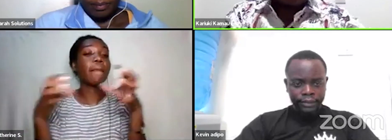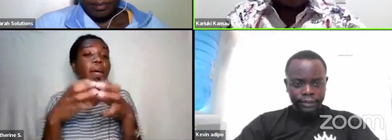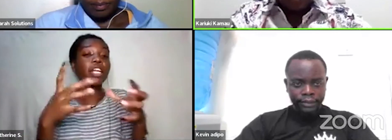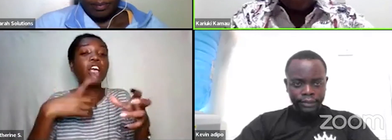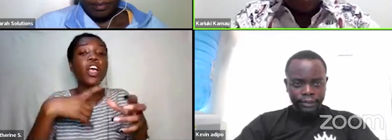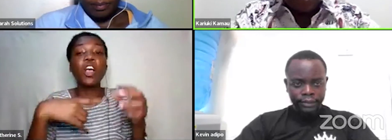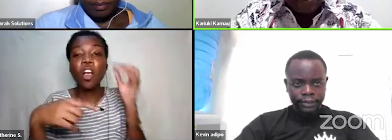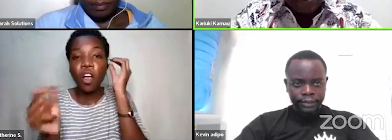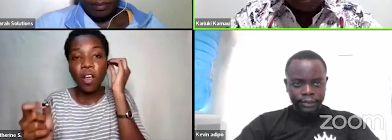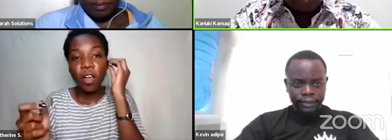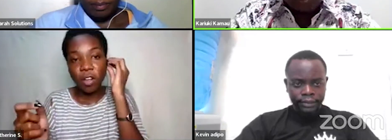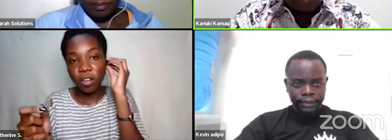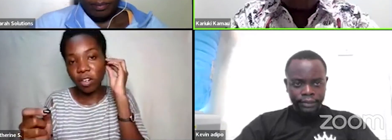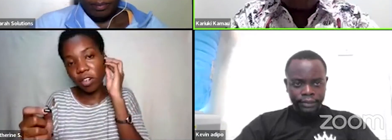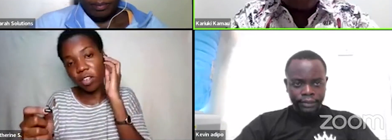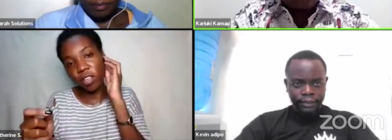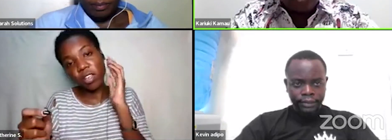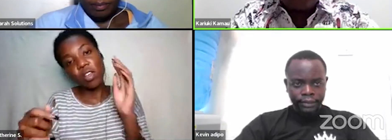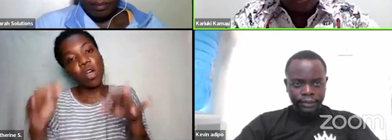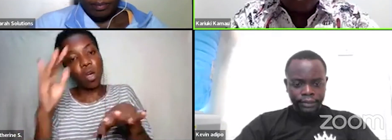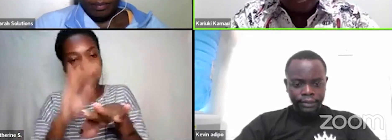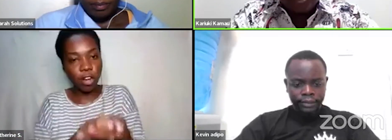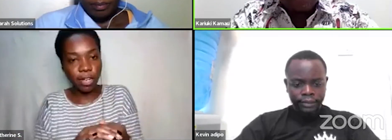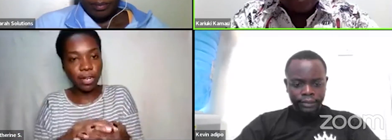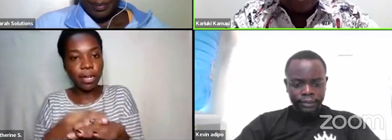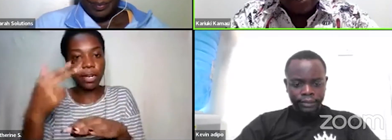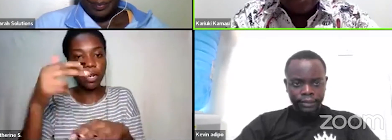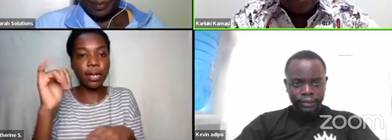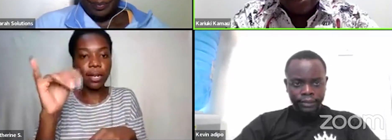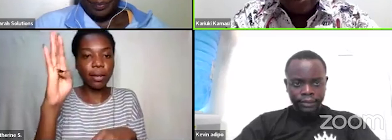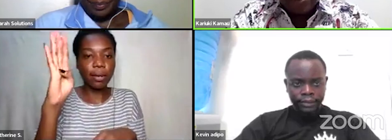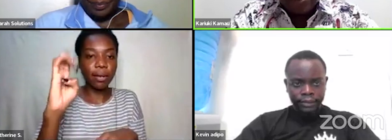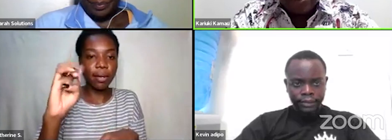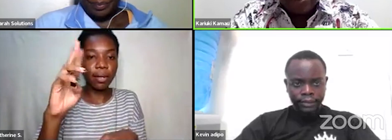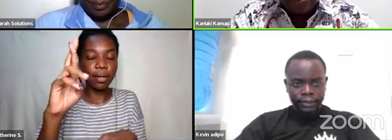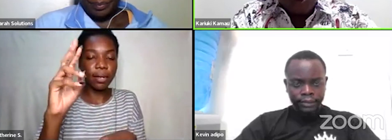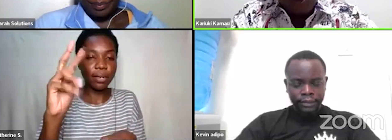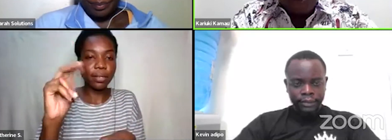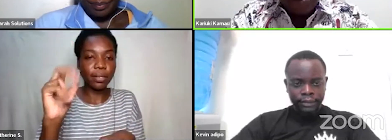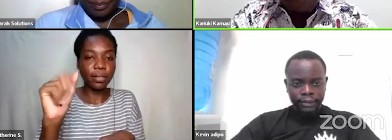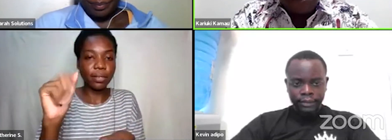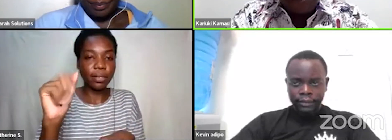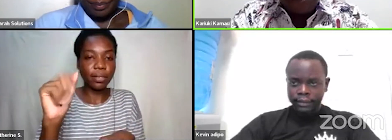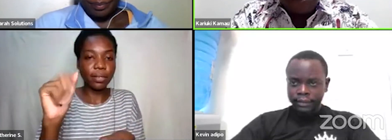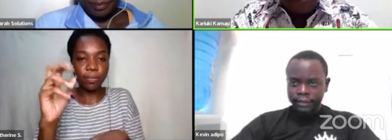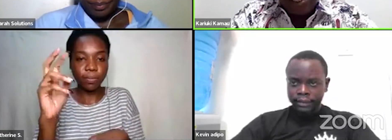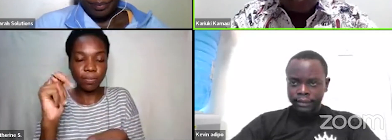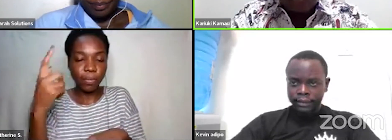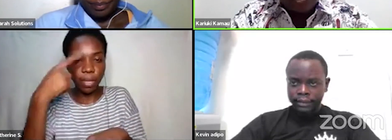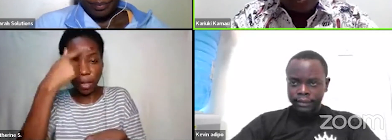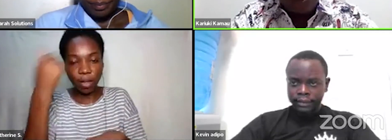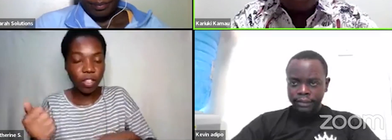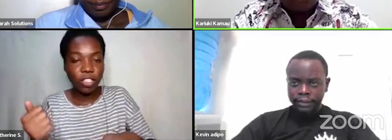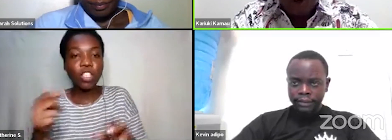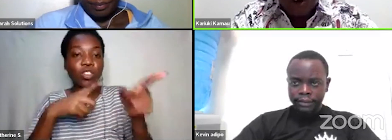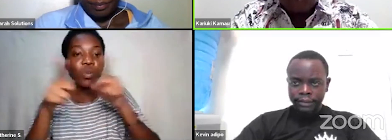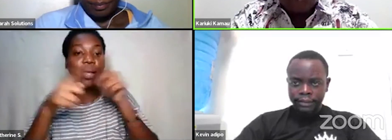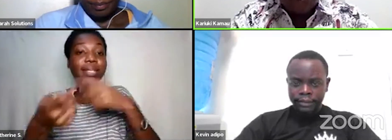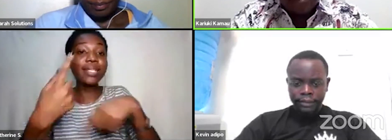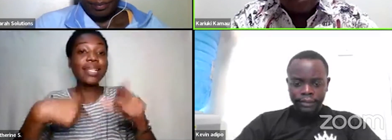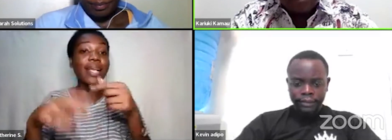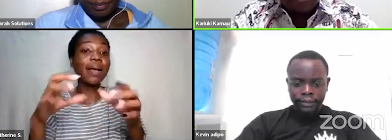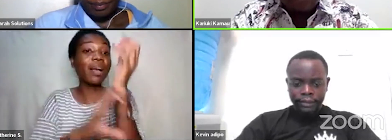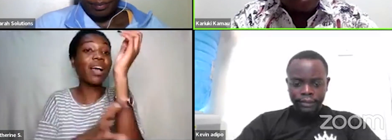on hibernation because tourists were not coming in the country. So our employer told us, we are going to call